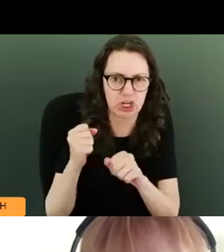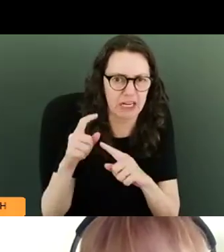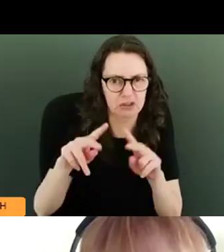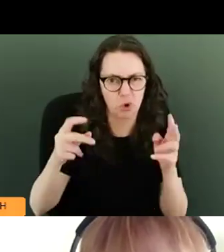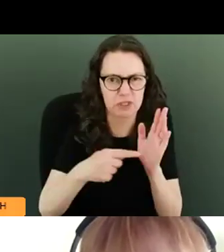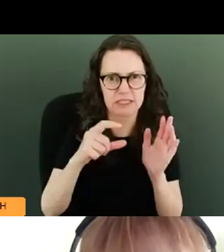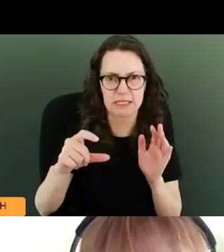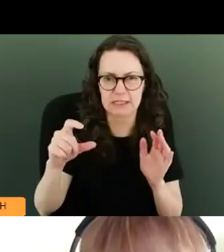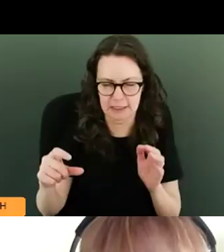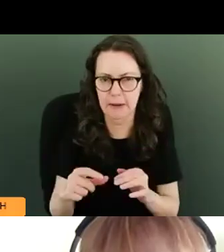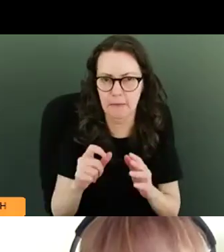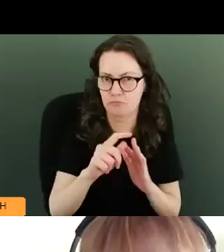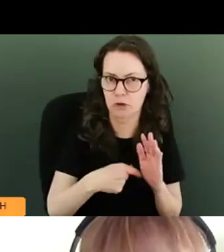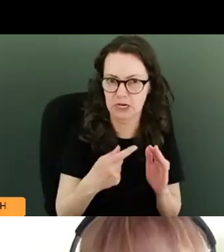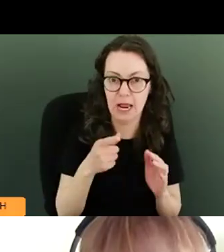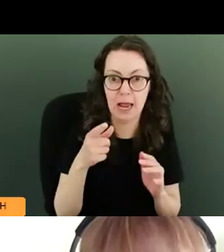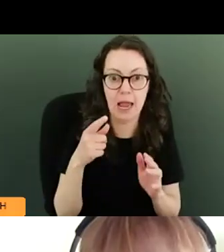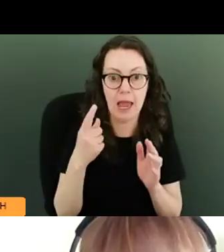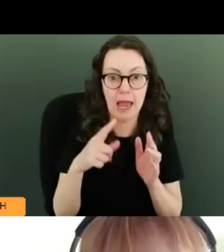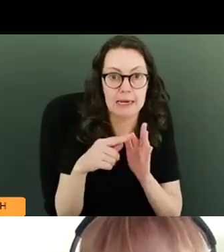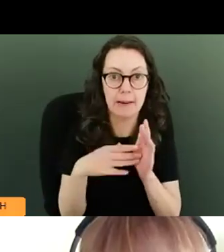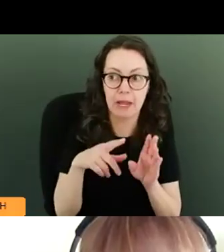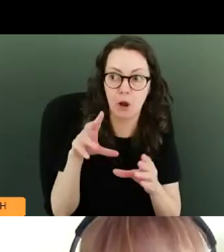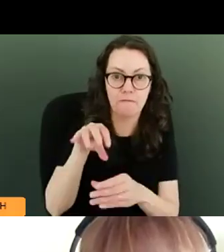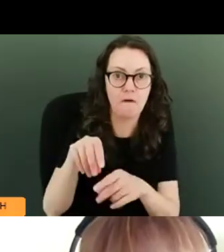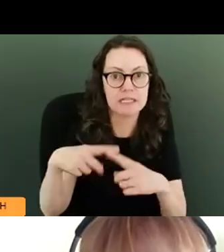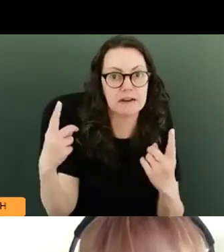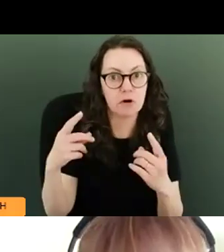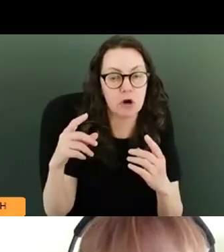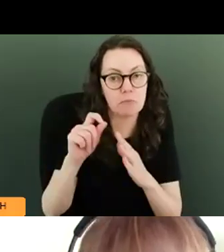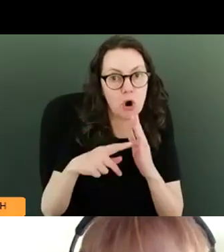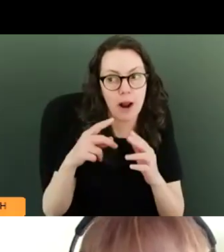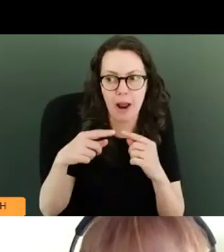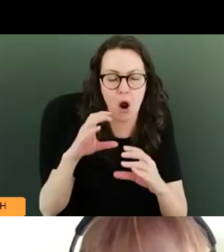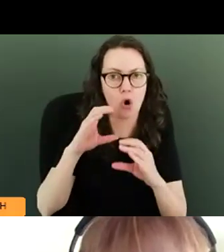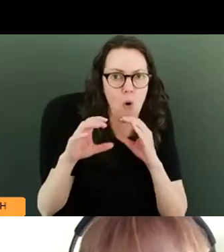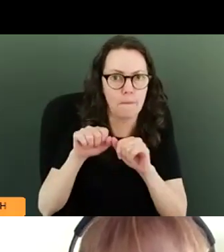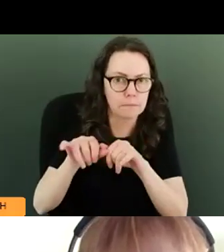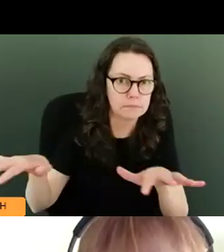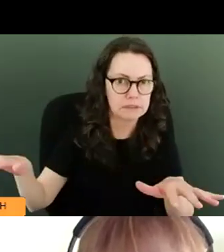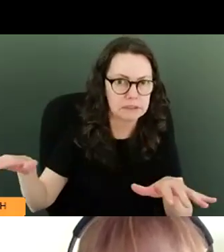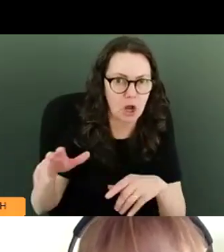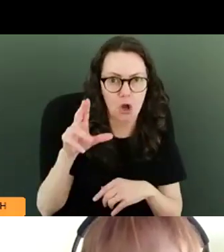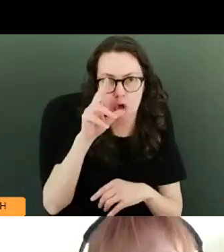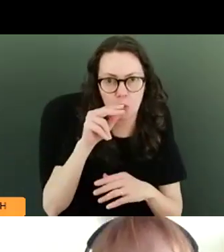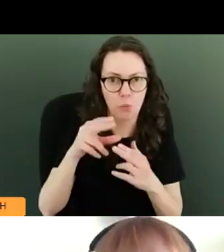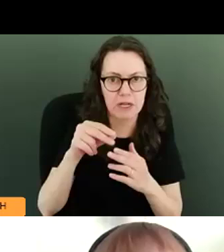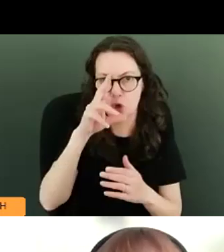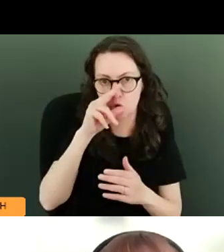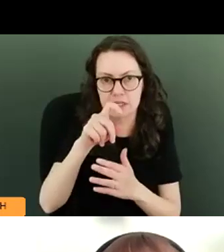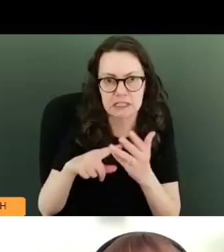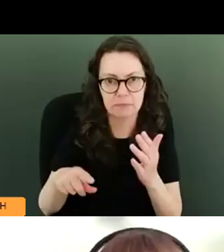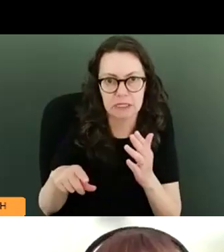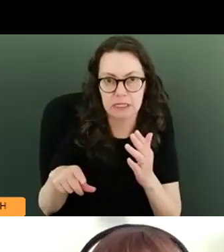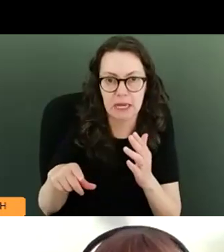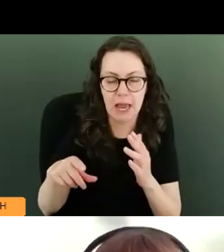in another co-design project, which is about a mass communications campaign with the Youth Disability Advocacy Network, or